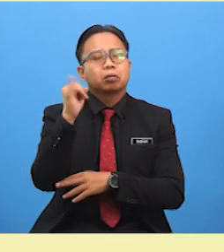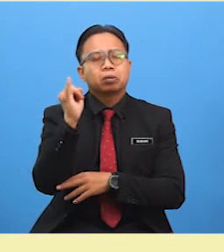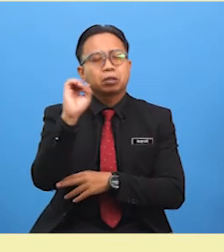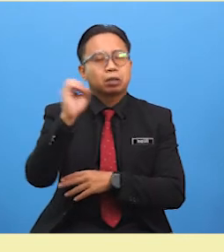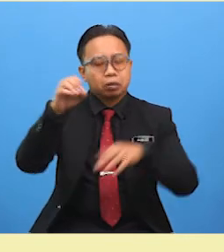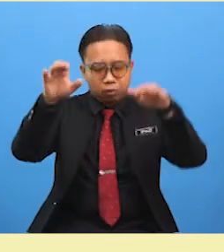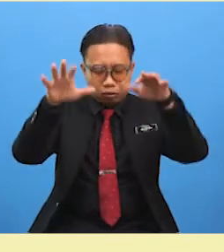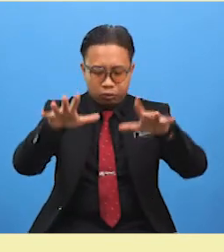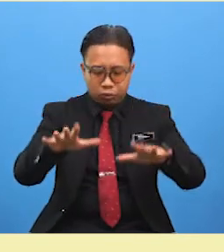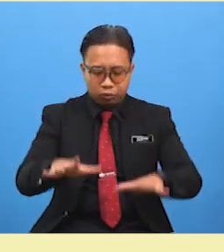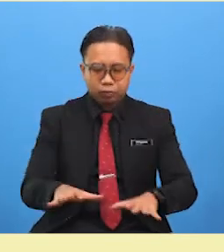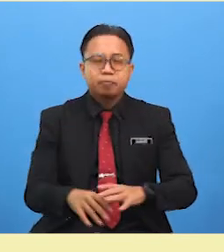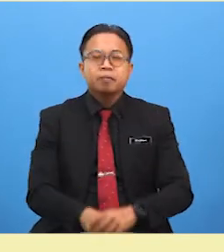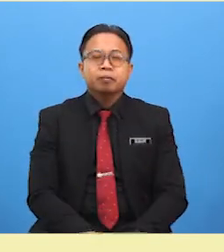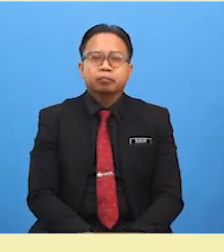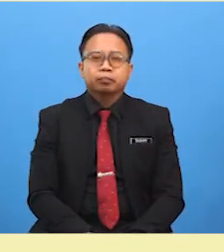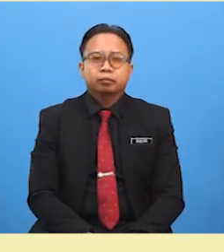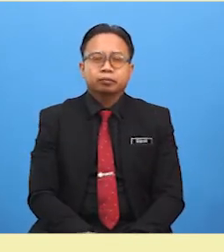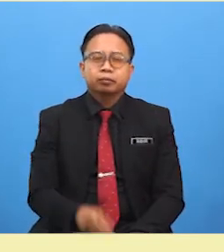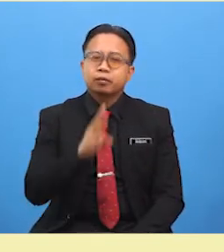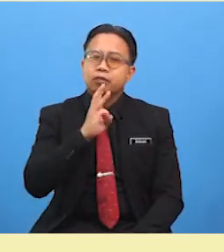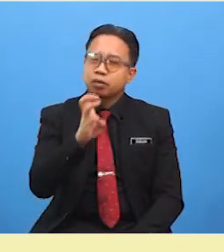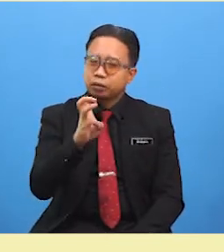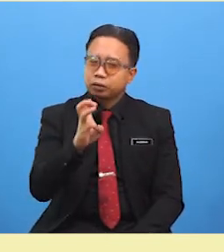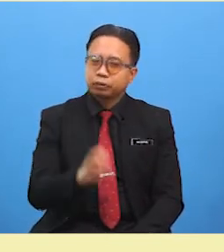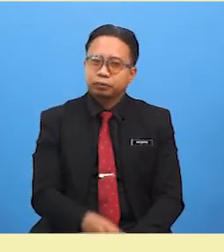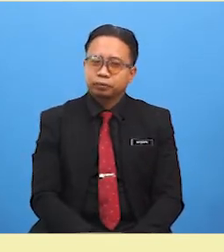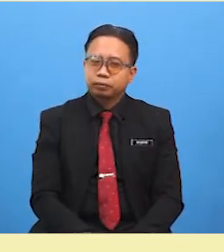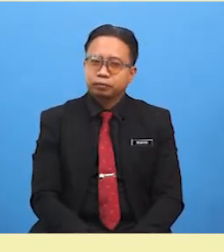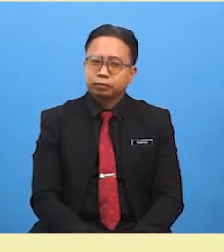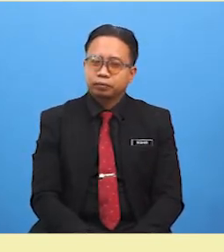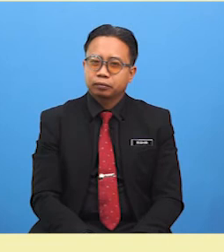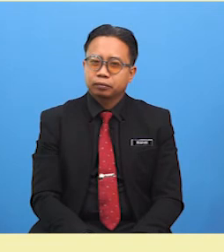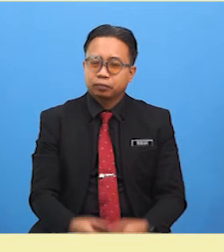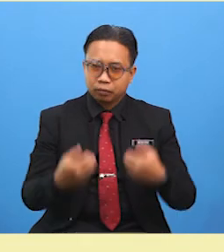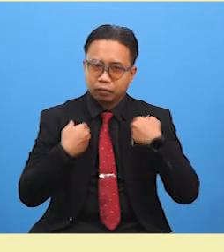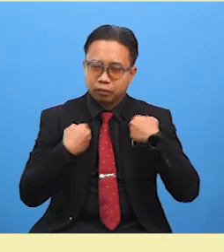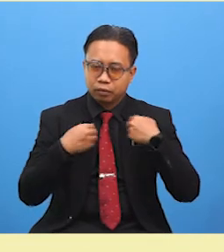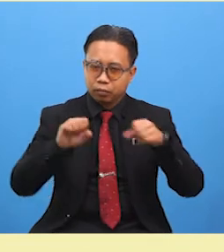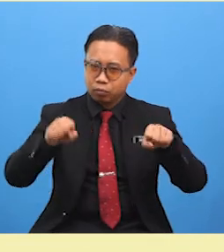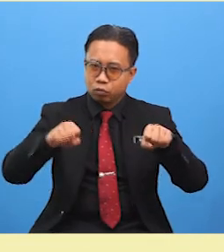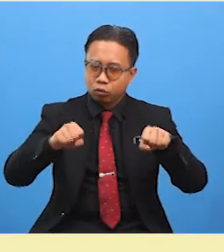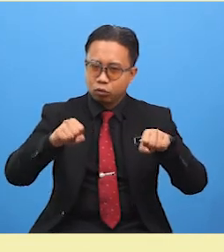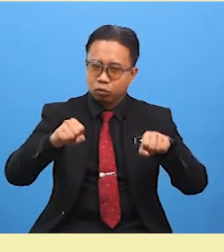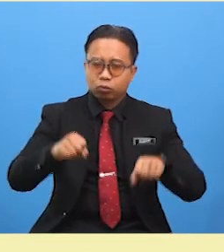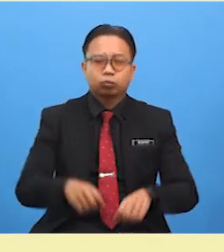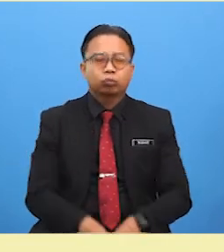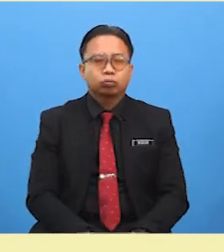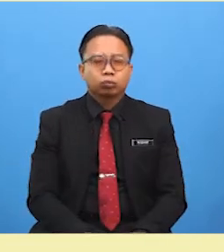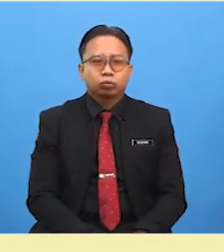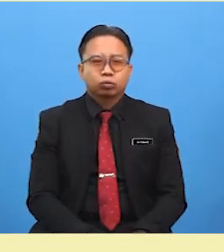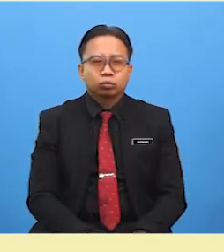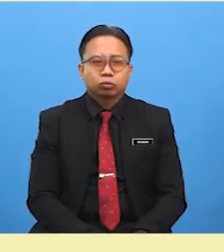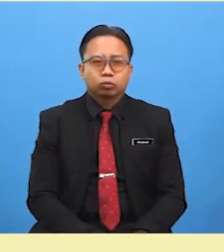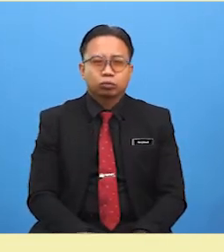Malaysia. Besides probably the one you see in ICT, a snowmobile, also known as a motorsled or motorsledge,